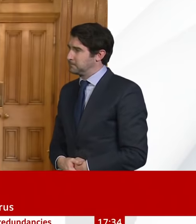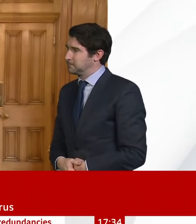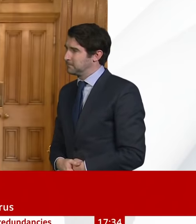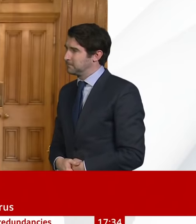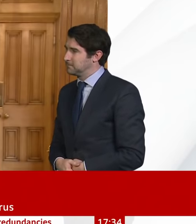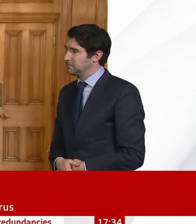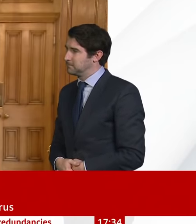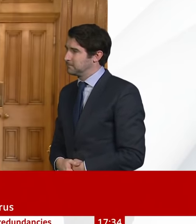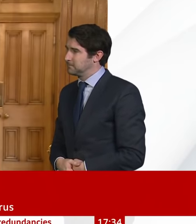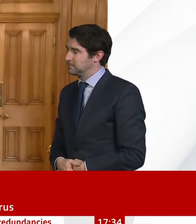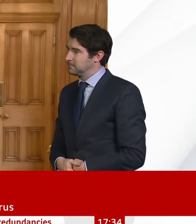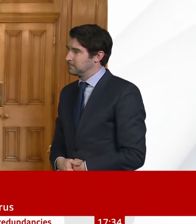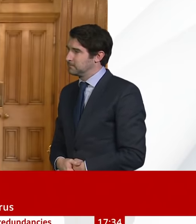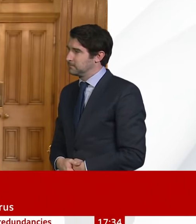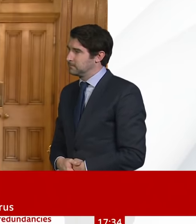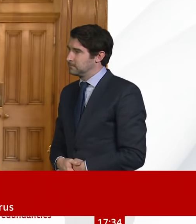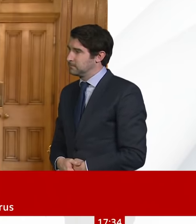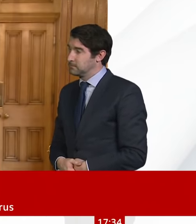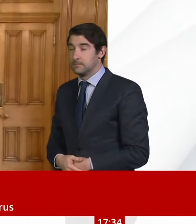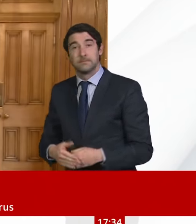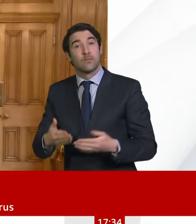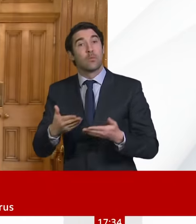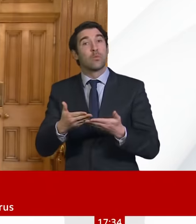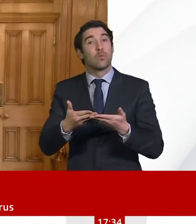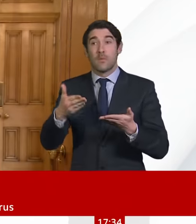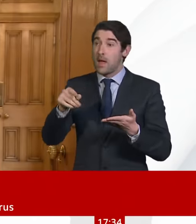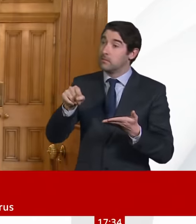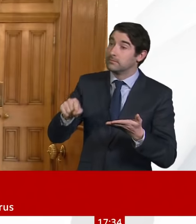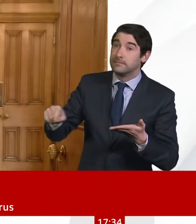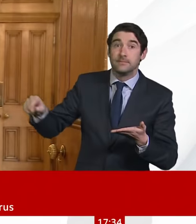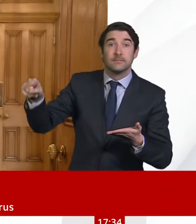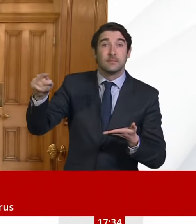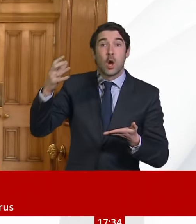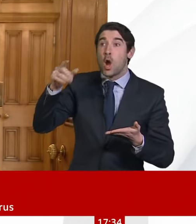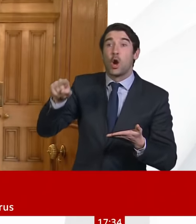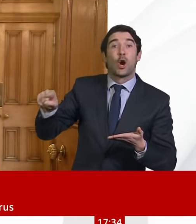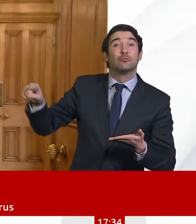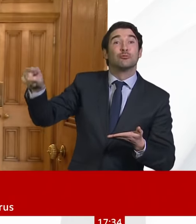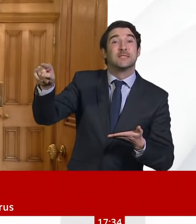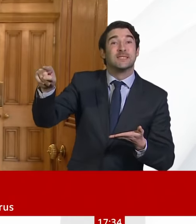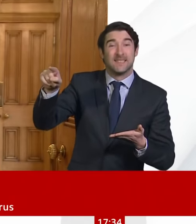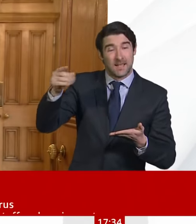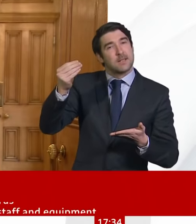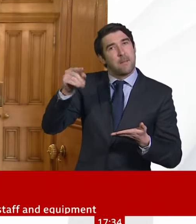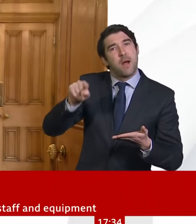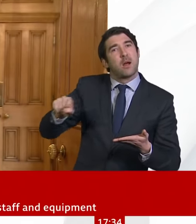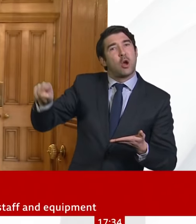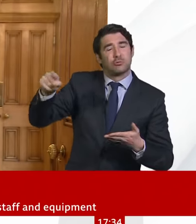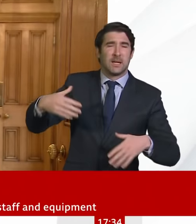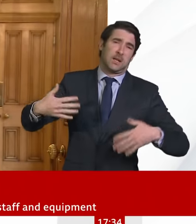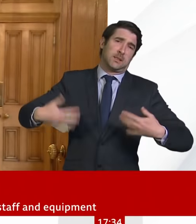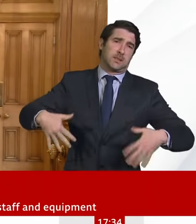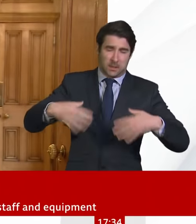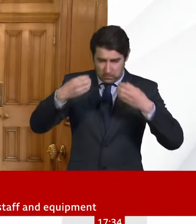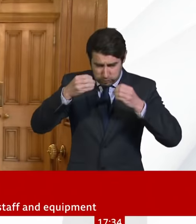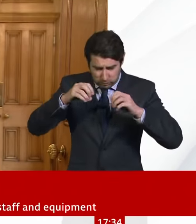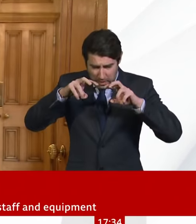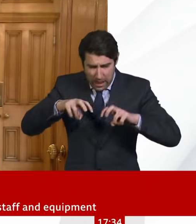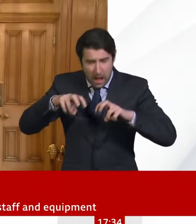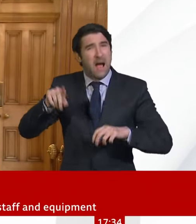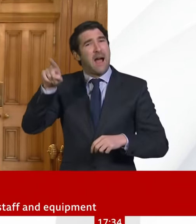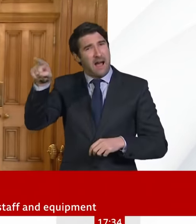First of all, unlike some countries, we didn't go into this crisis with a huge diagnostics industry. We have the best